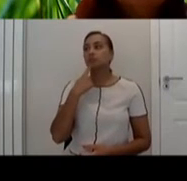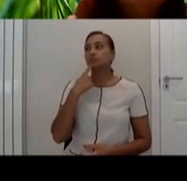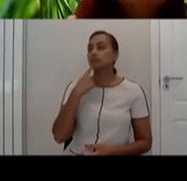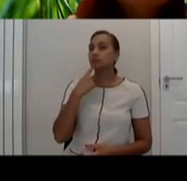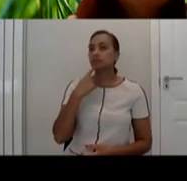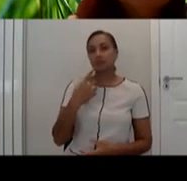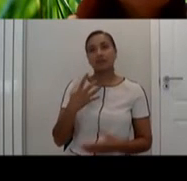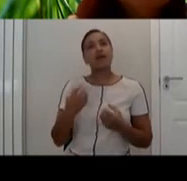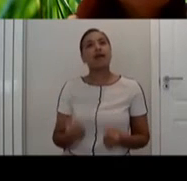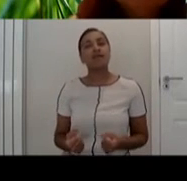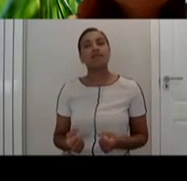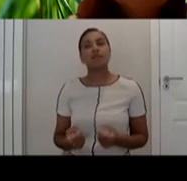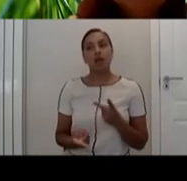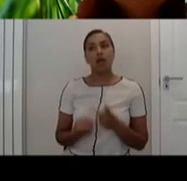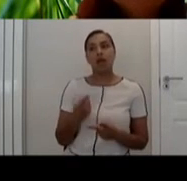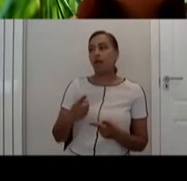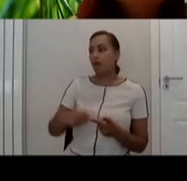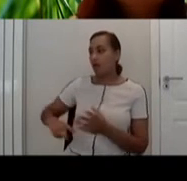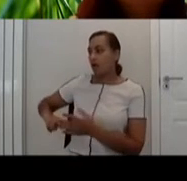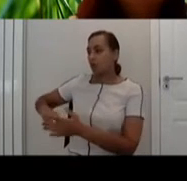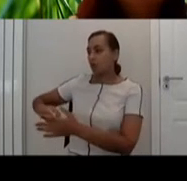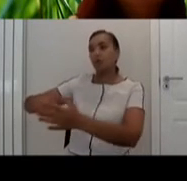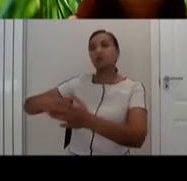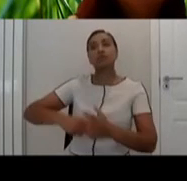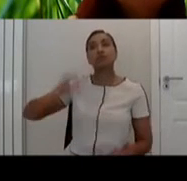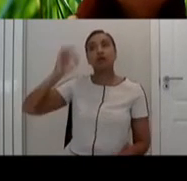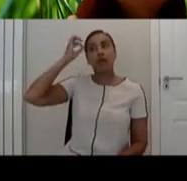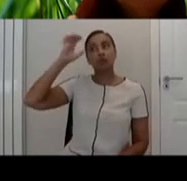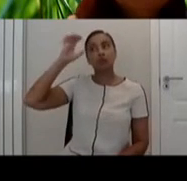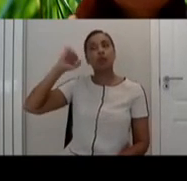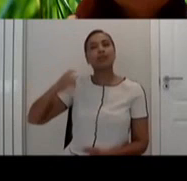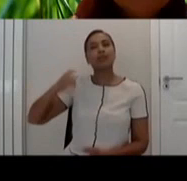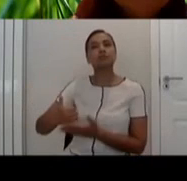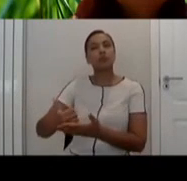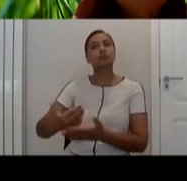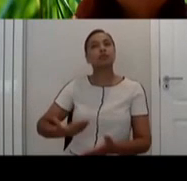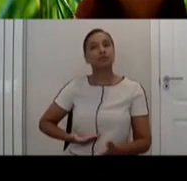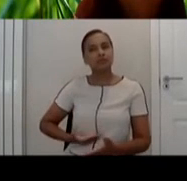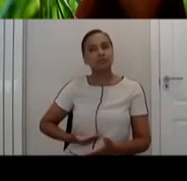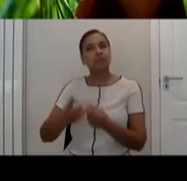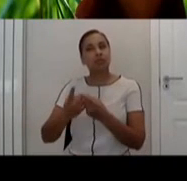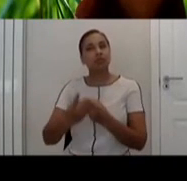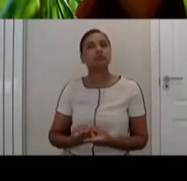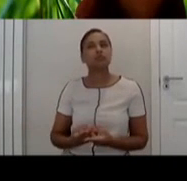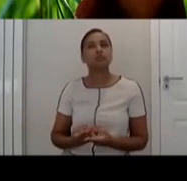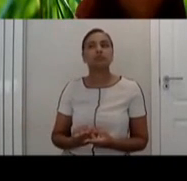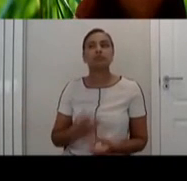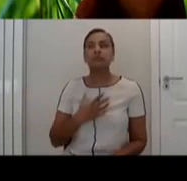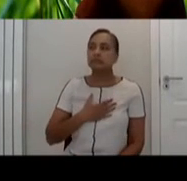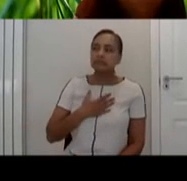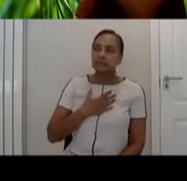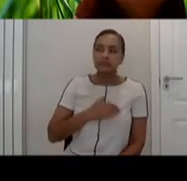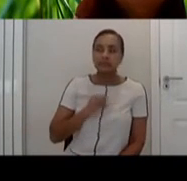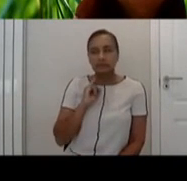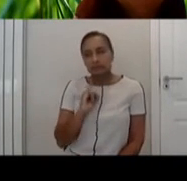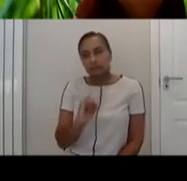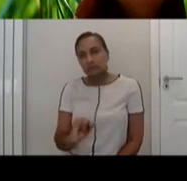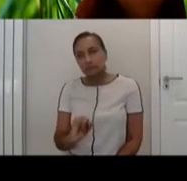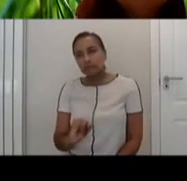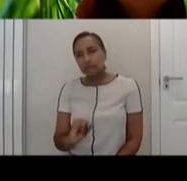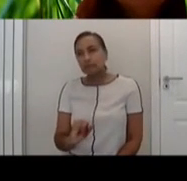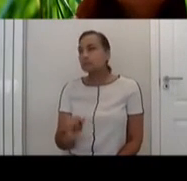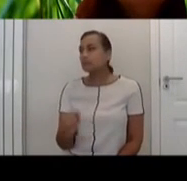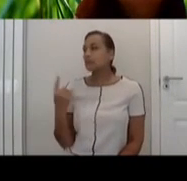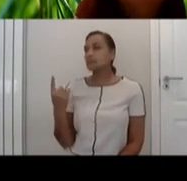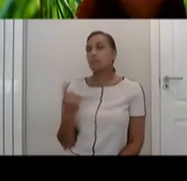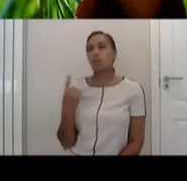lots of other organisations, including the council, that can support. So, you know, I would just hate for anyone that might be sitting at home that